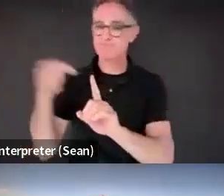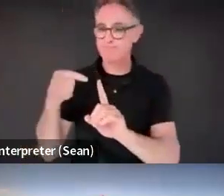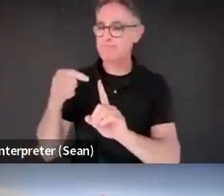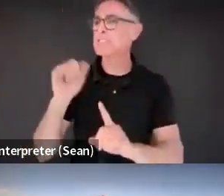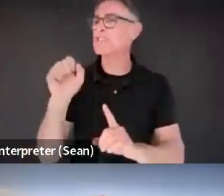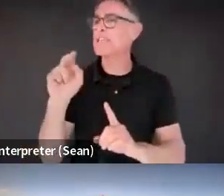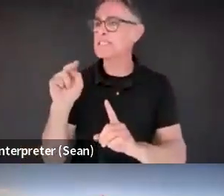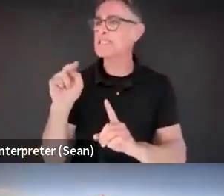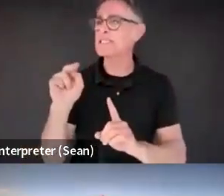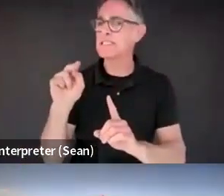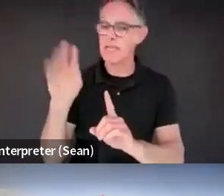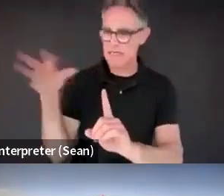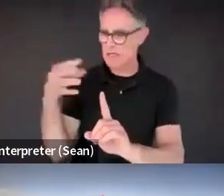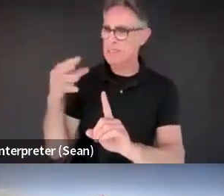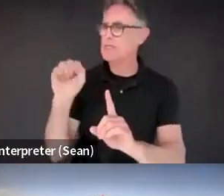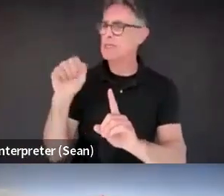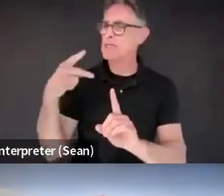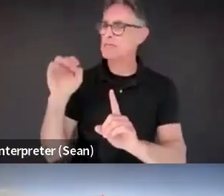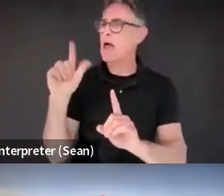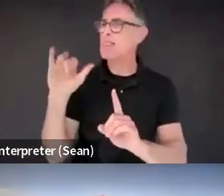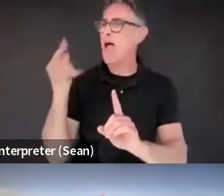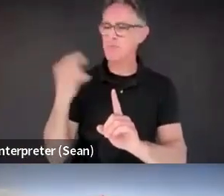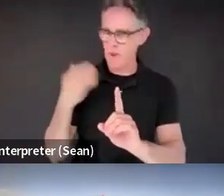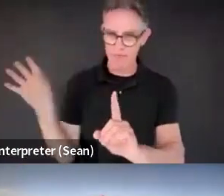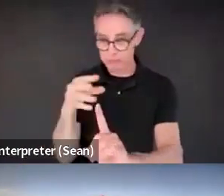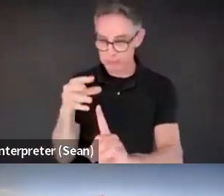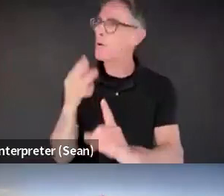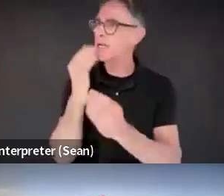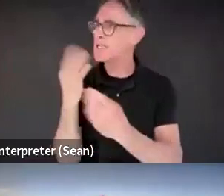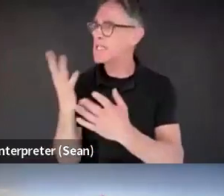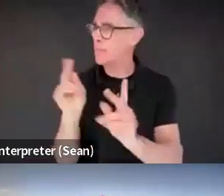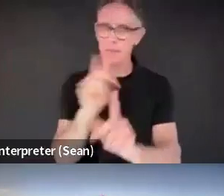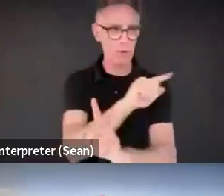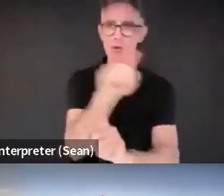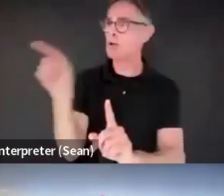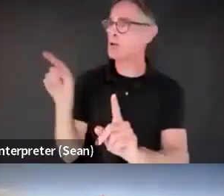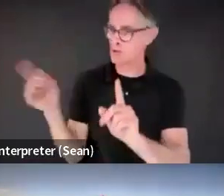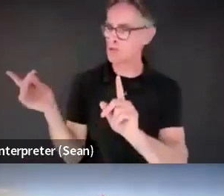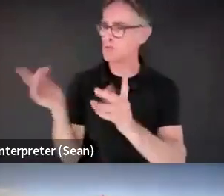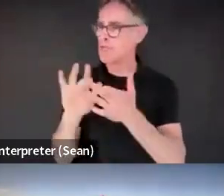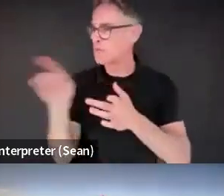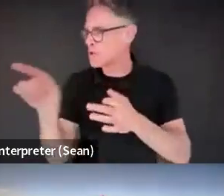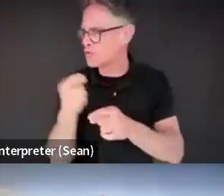believe we have a spotlight, but we can let people know to reach out to you, right?